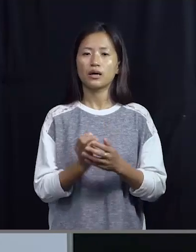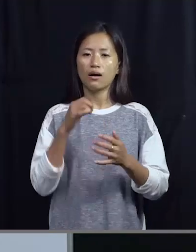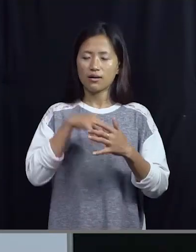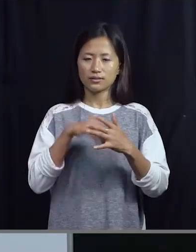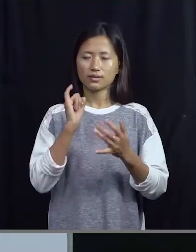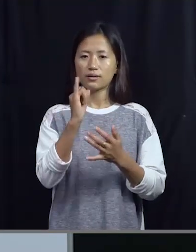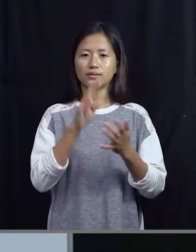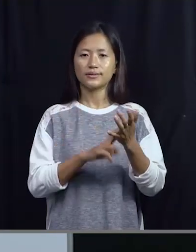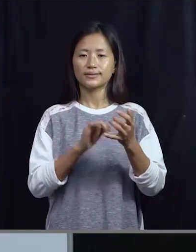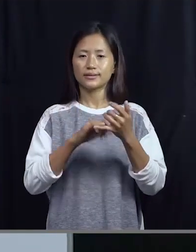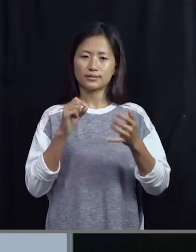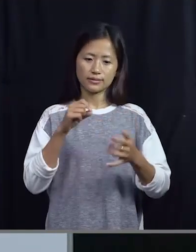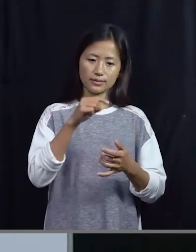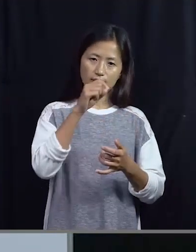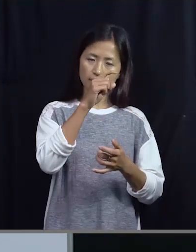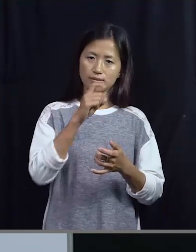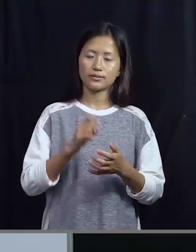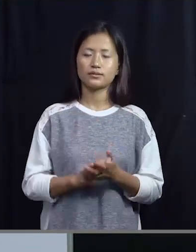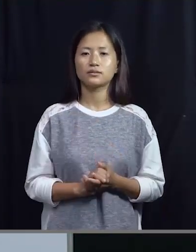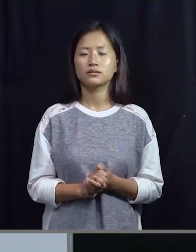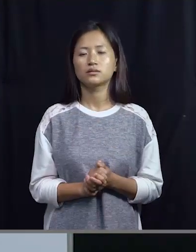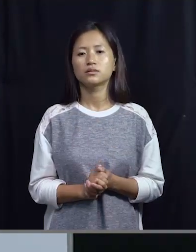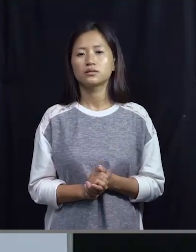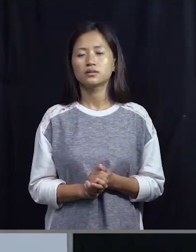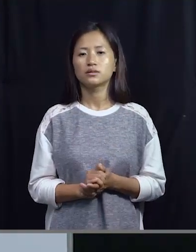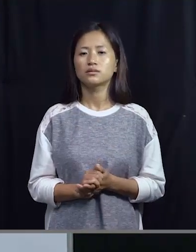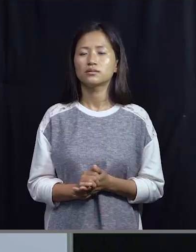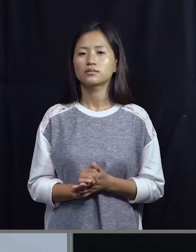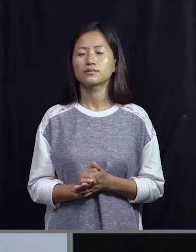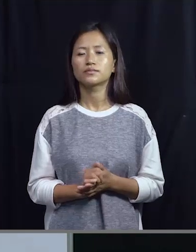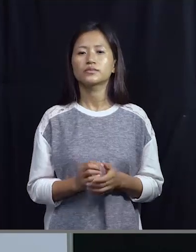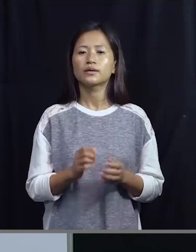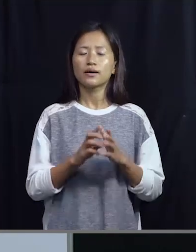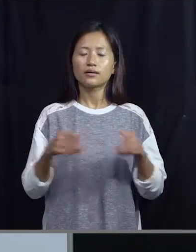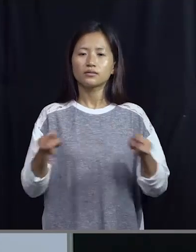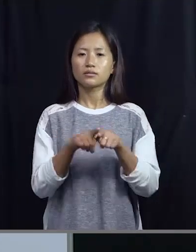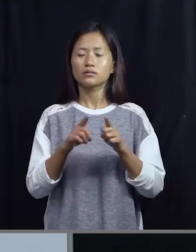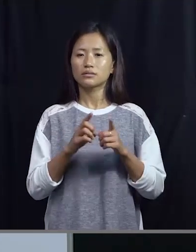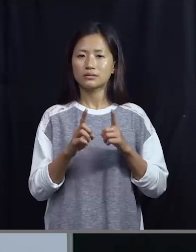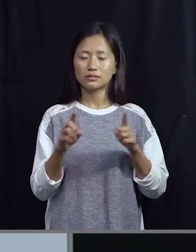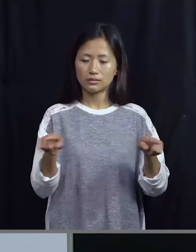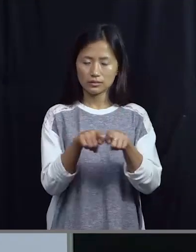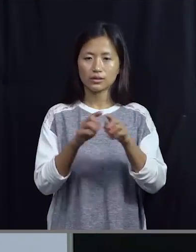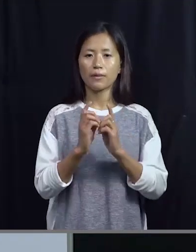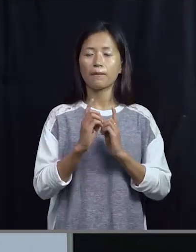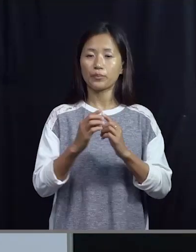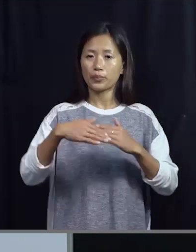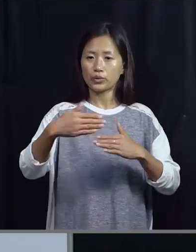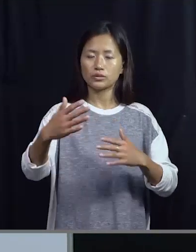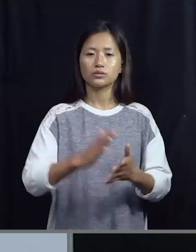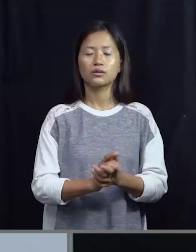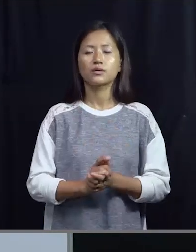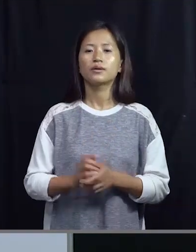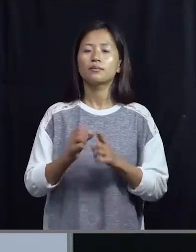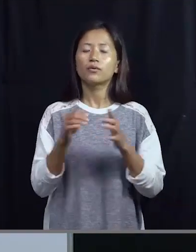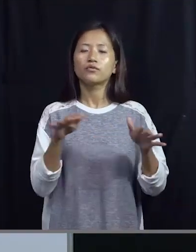How? The BT cotton, when it is eaten, the same process as the one where you form perforation,